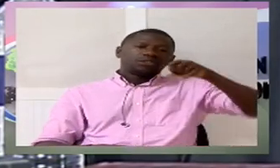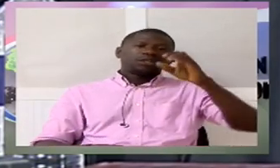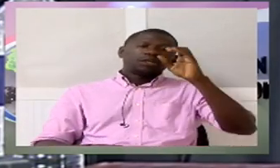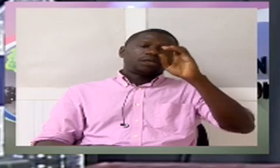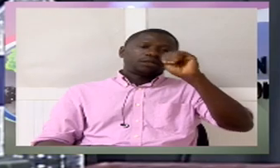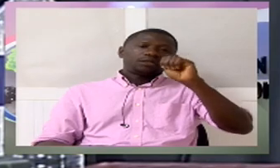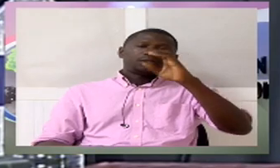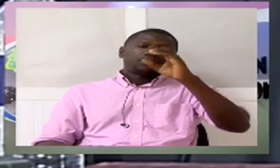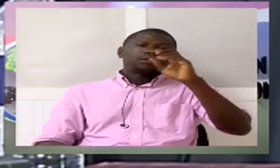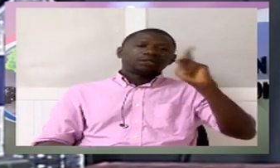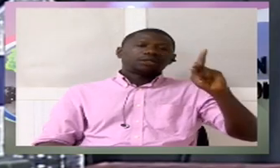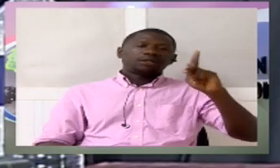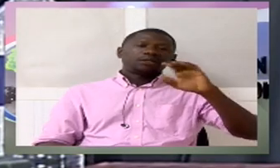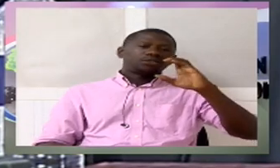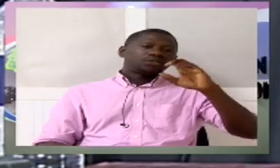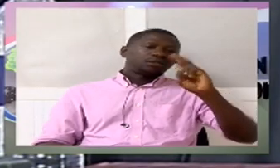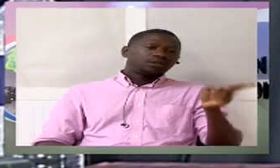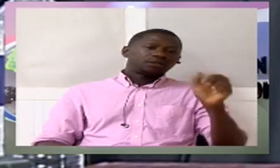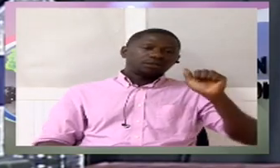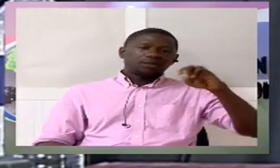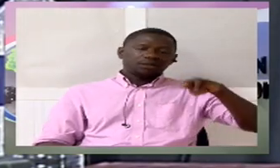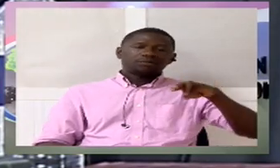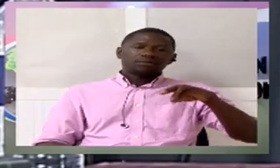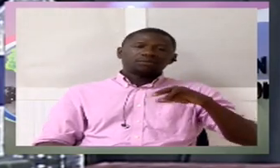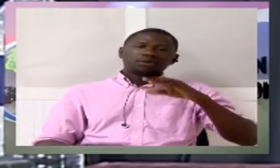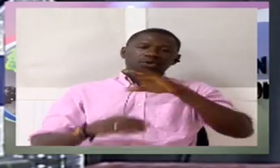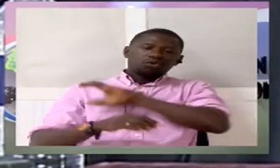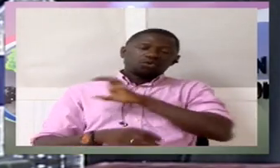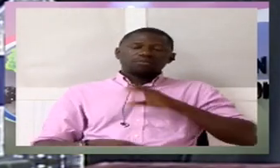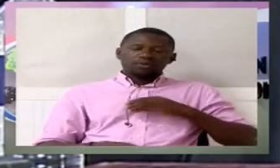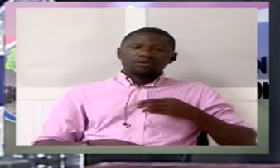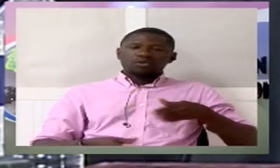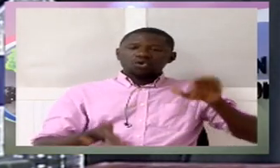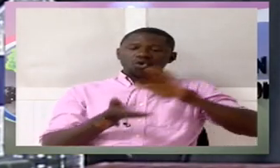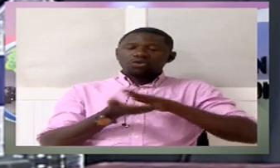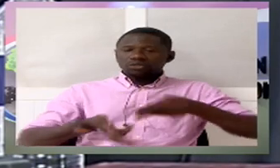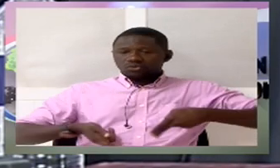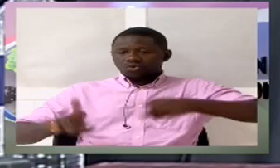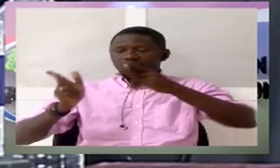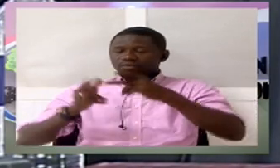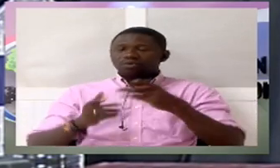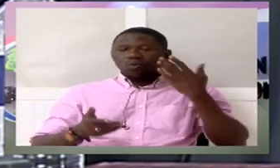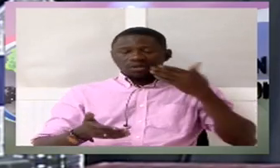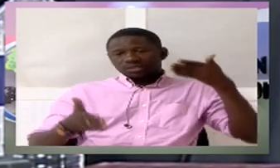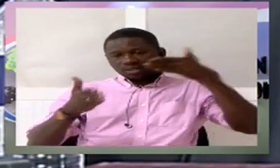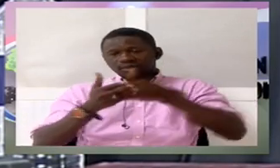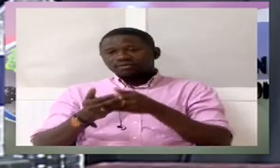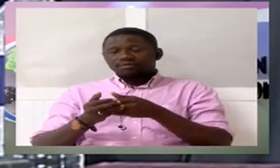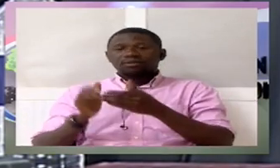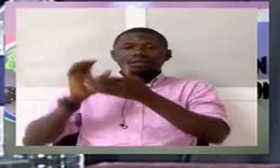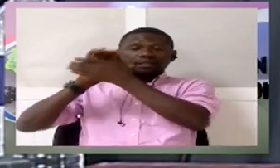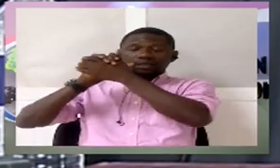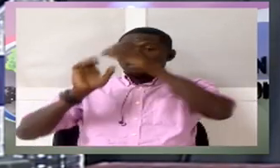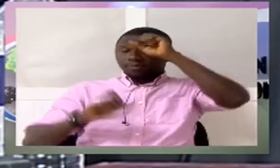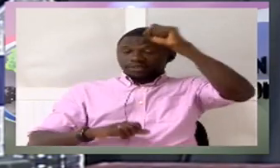by the highway. Obirim futata. When we got there, Gaddafi nata. Gaddafi came. Be kachala.